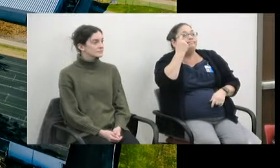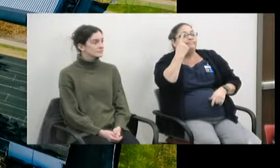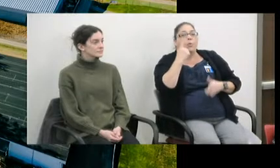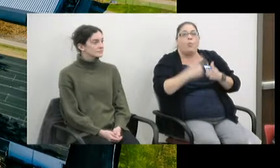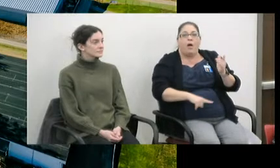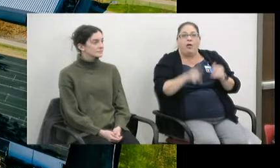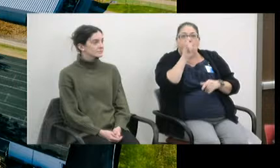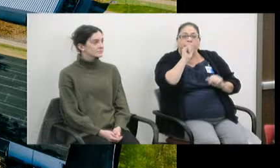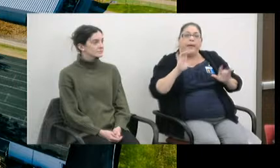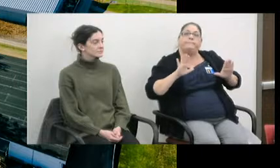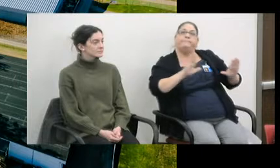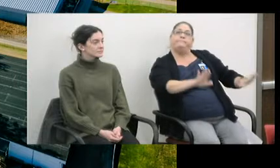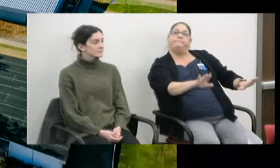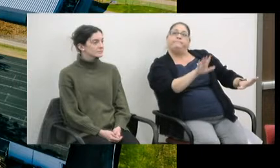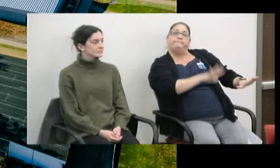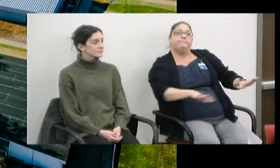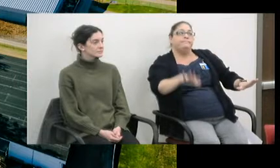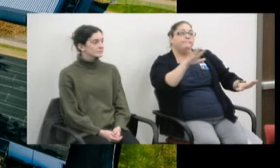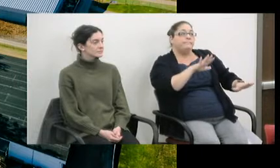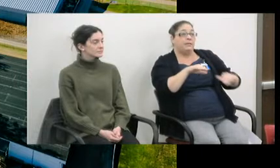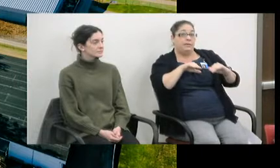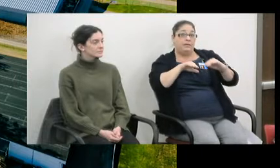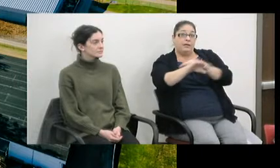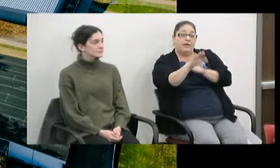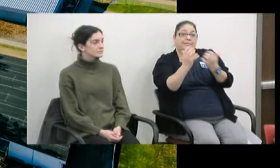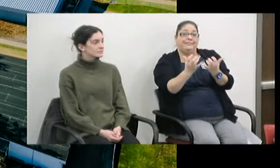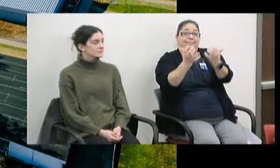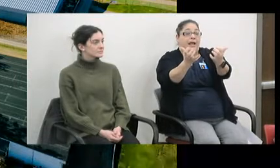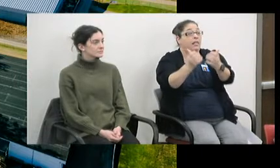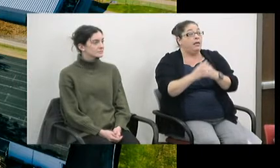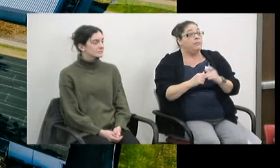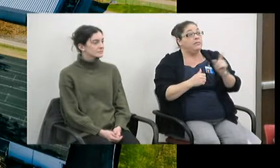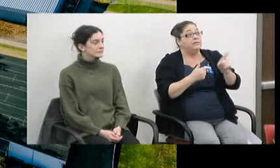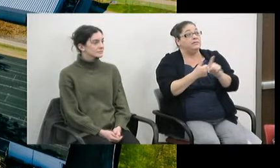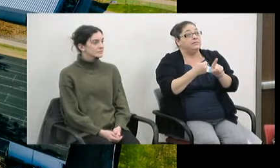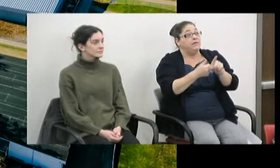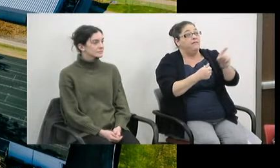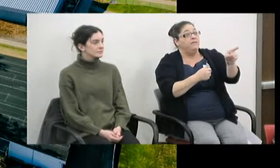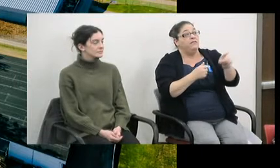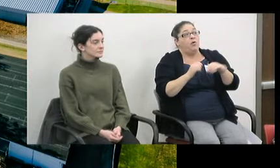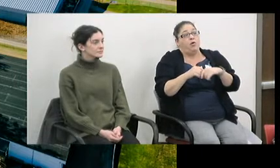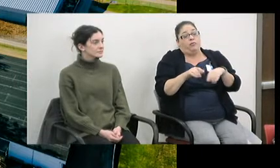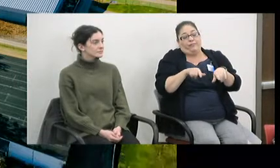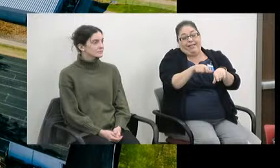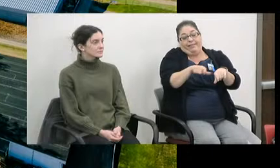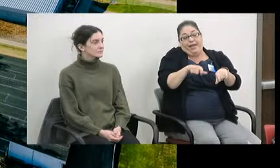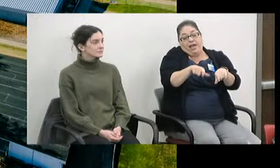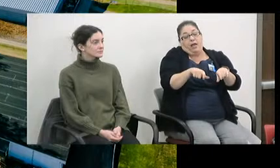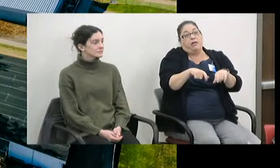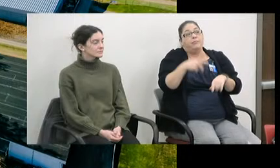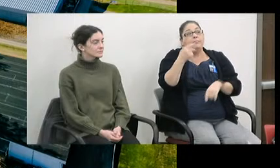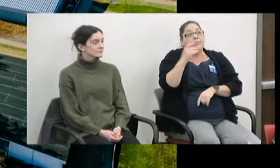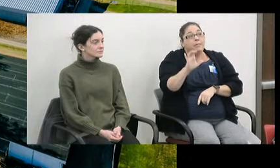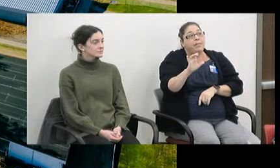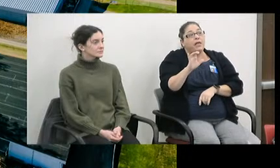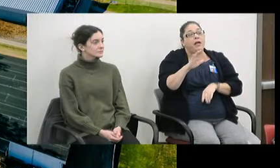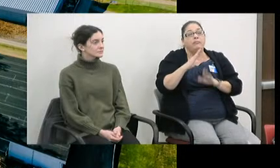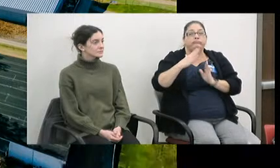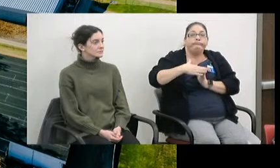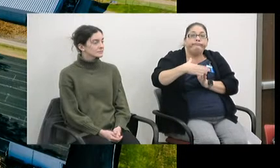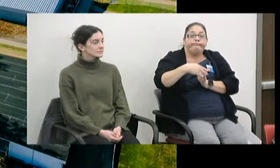going on. The main entrance to the stadium is going to be right here. So the restrooms, public restrooms, are in the bottom